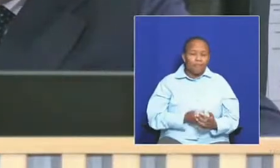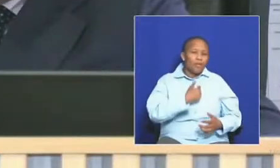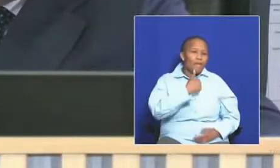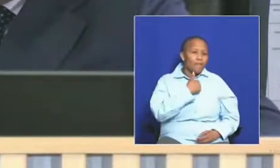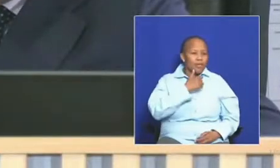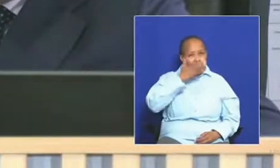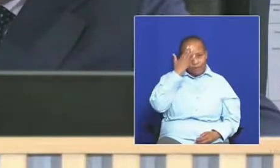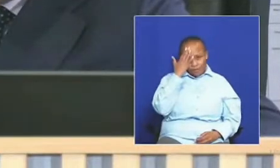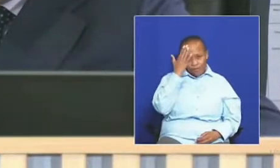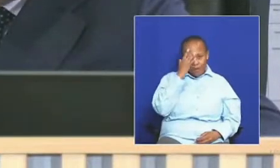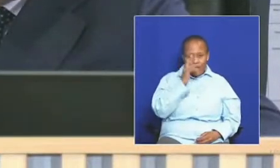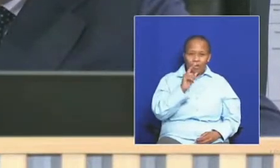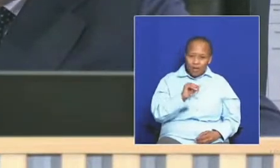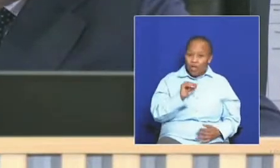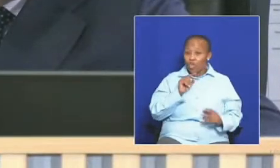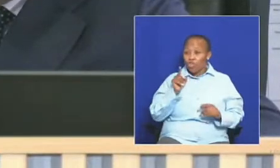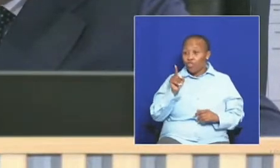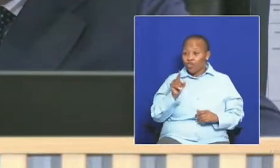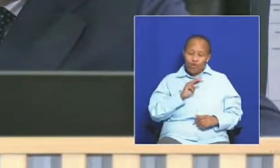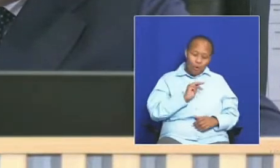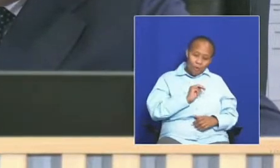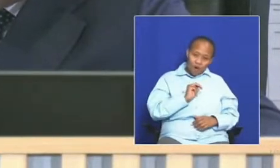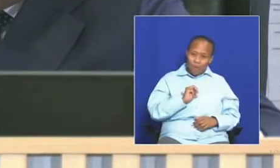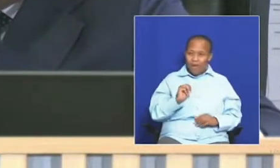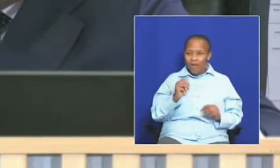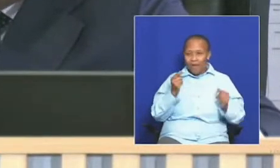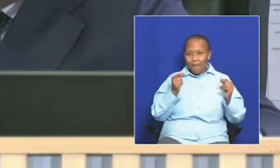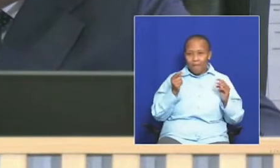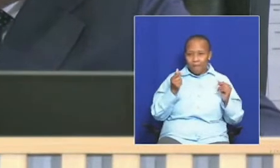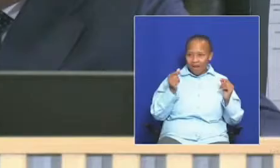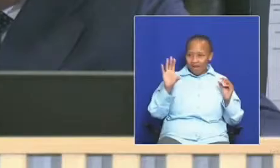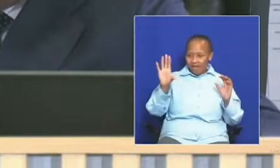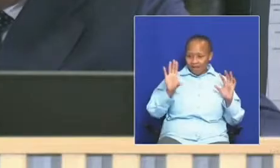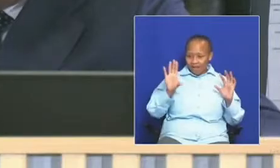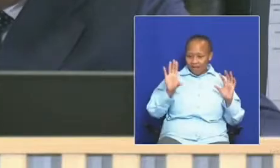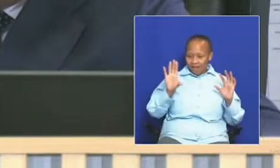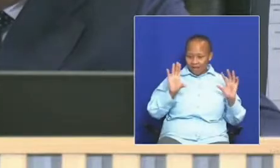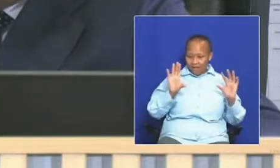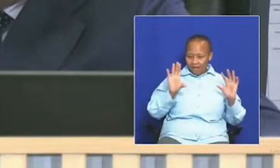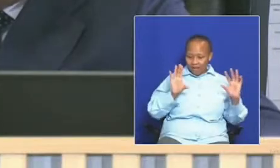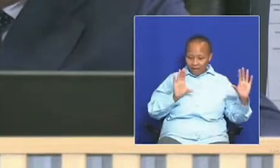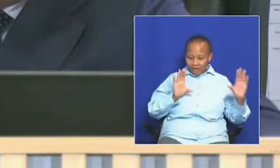and you then placed all those funds in the hands of a quote-unquote